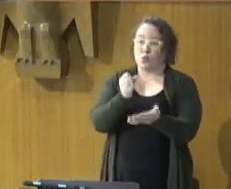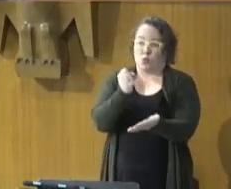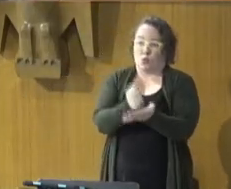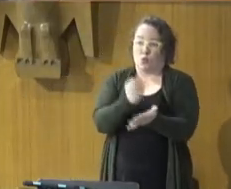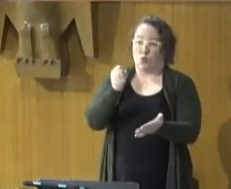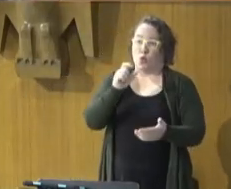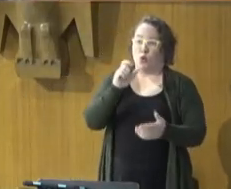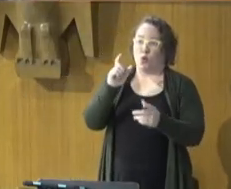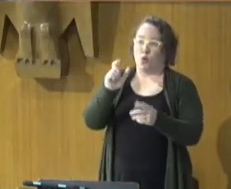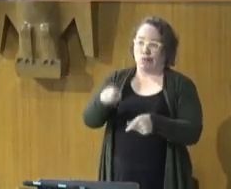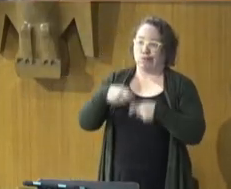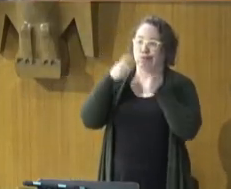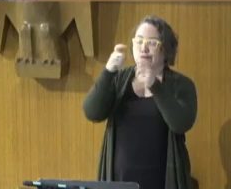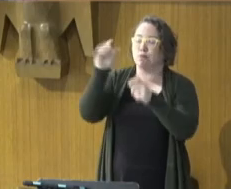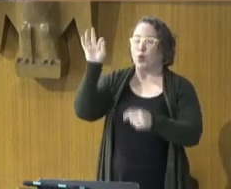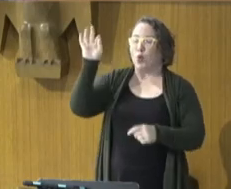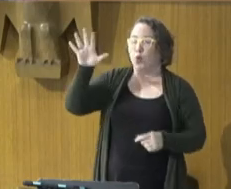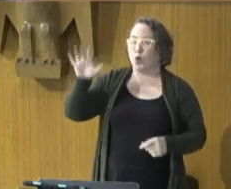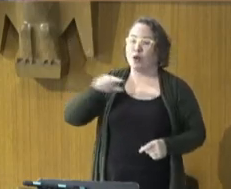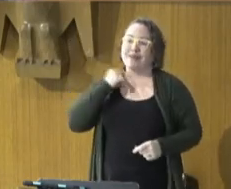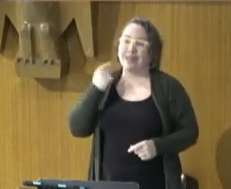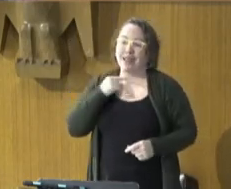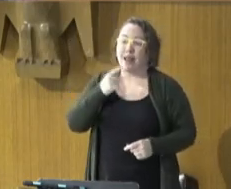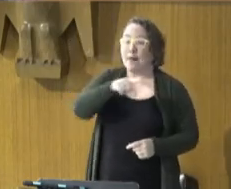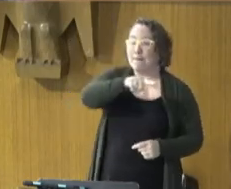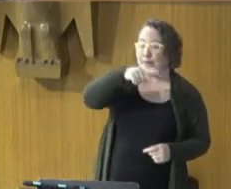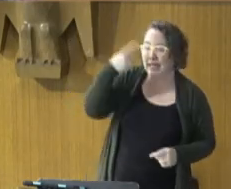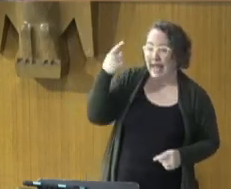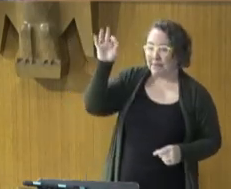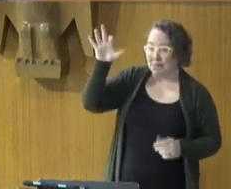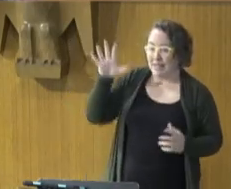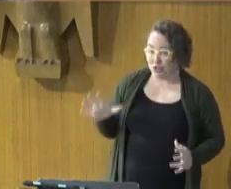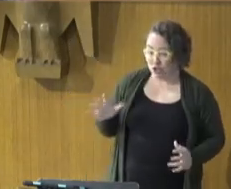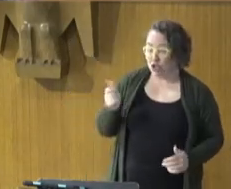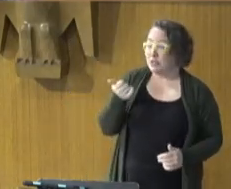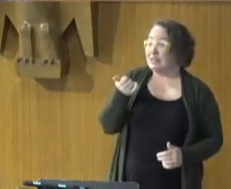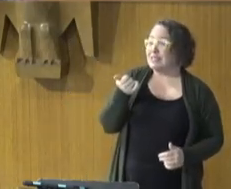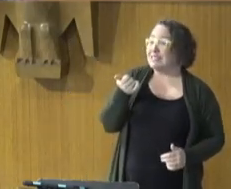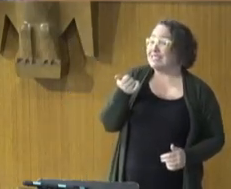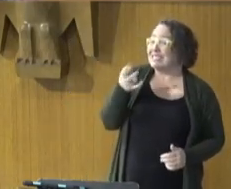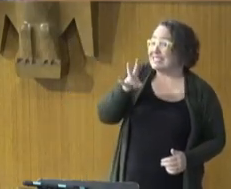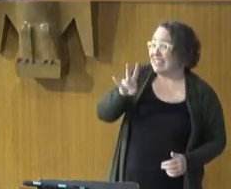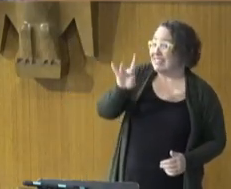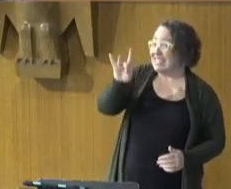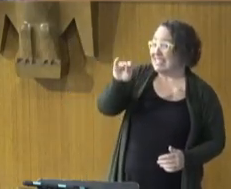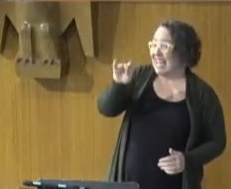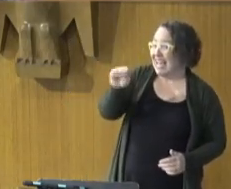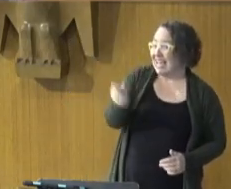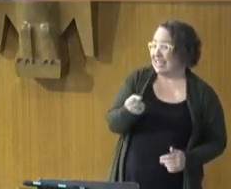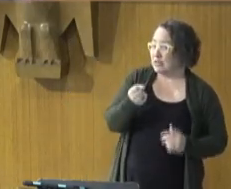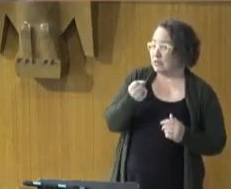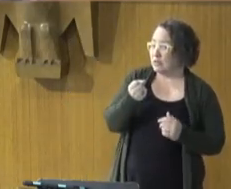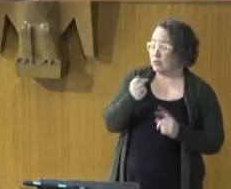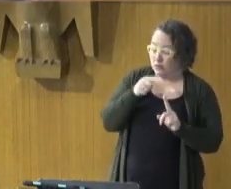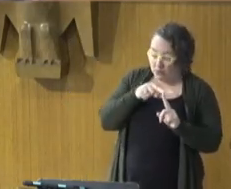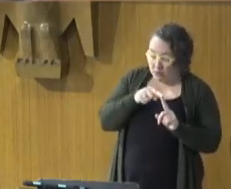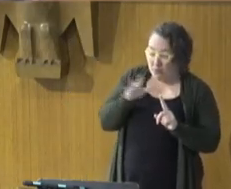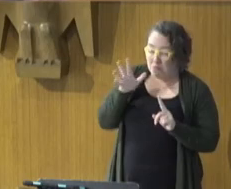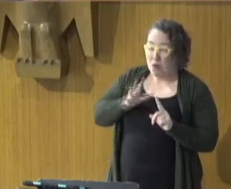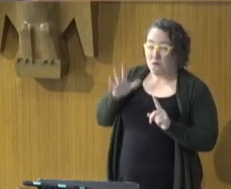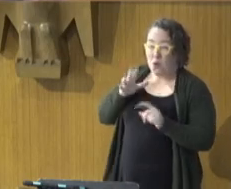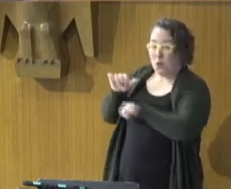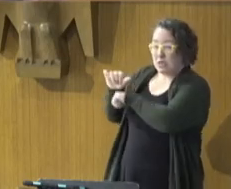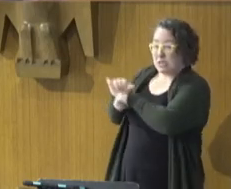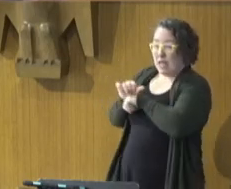minister, Lemuel Haynes, in 1780, long before the end of slavery. It was the first